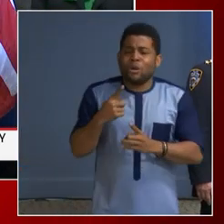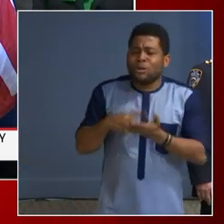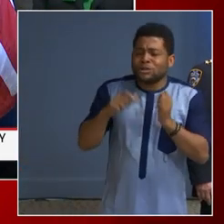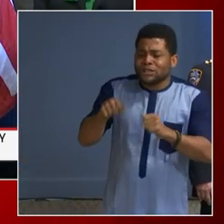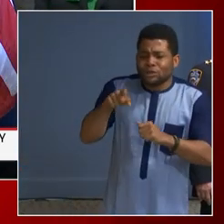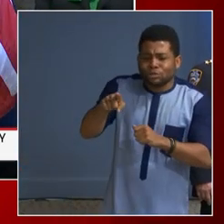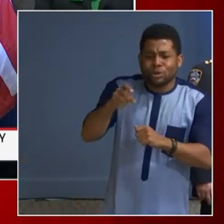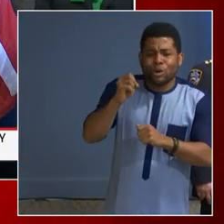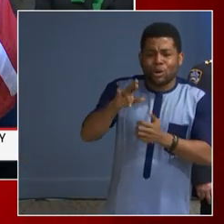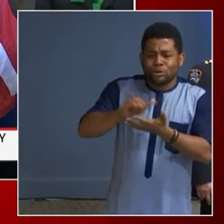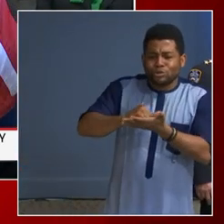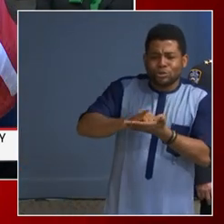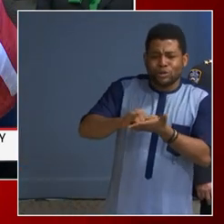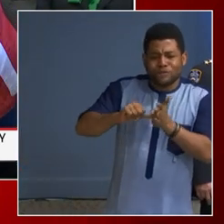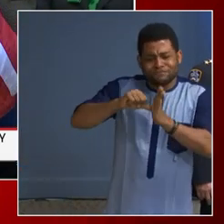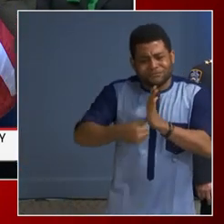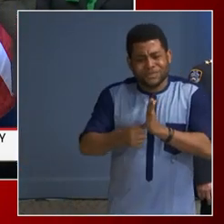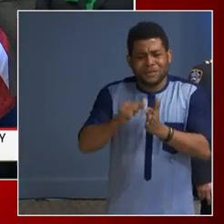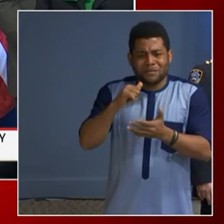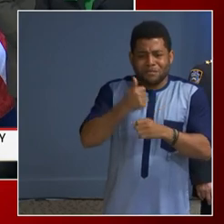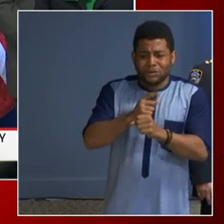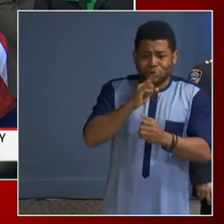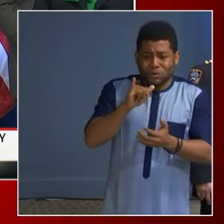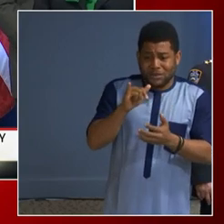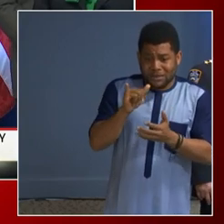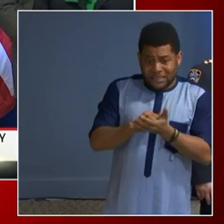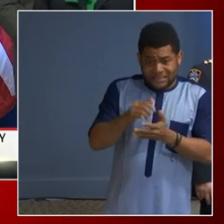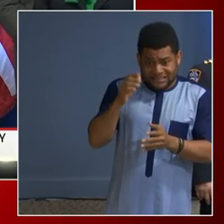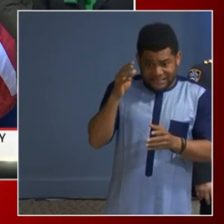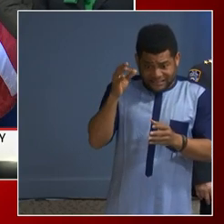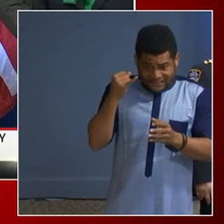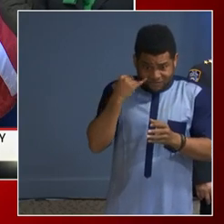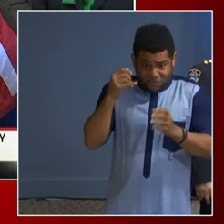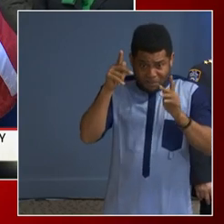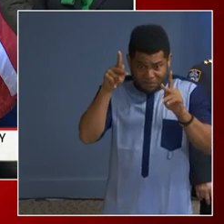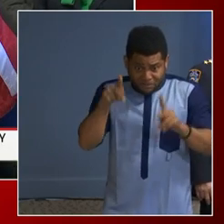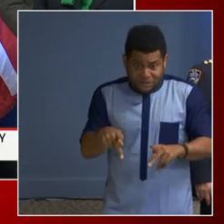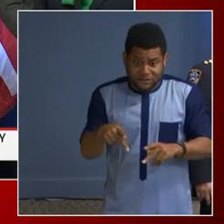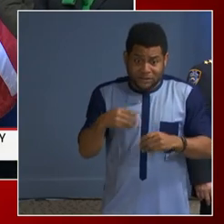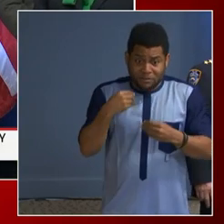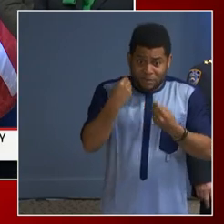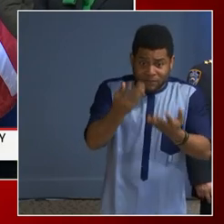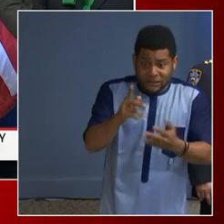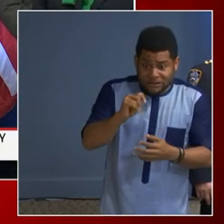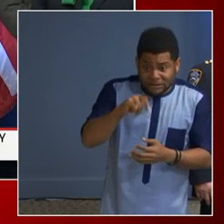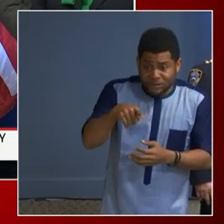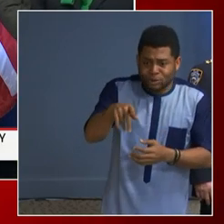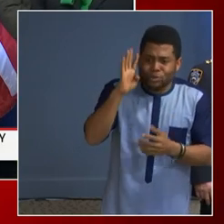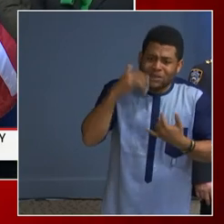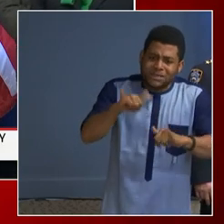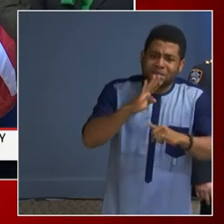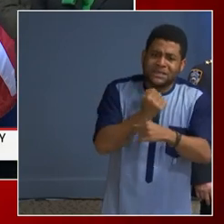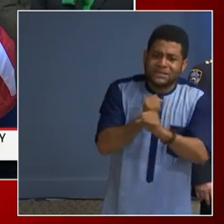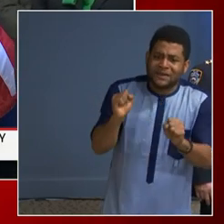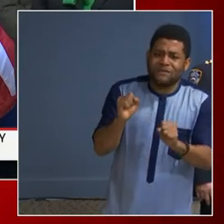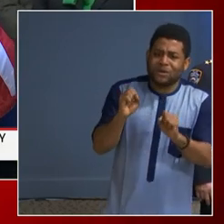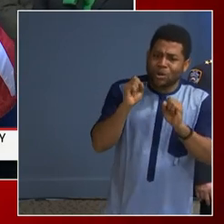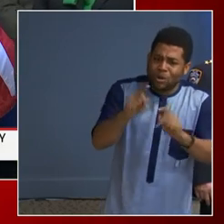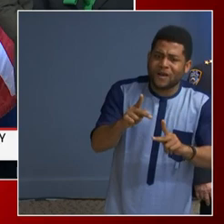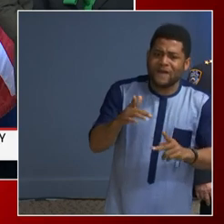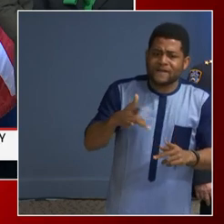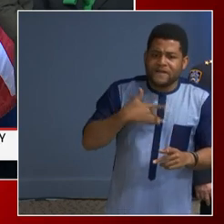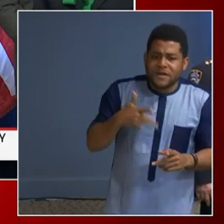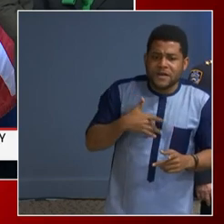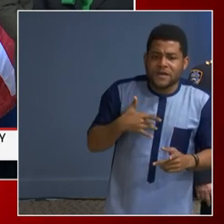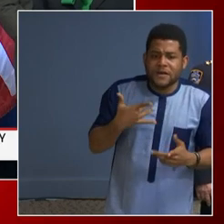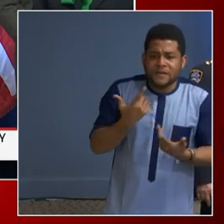that the person who provides a tip, if it's not anonymously, will be safe and they're going to be okay regarding this investigation?